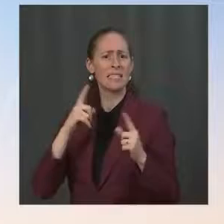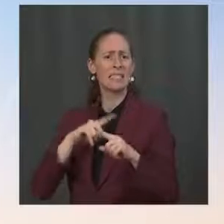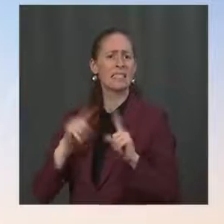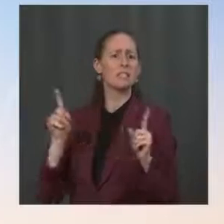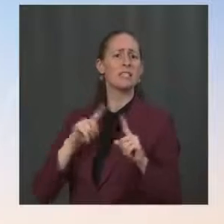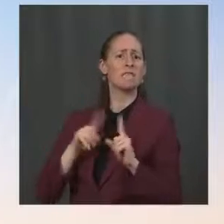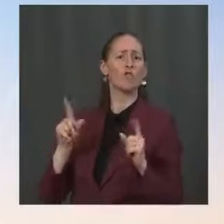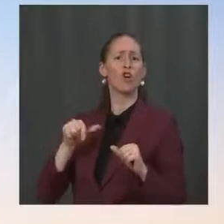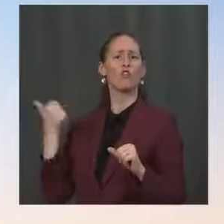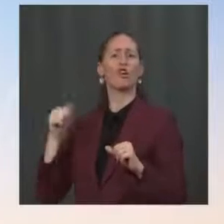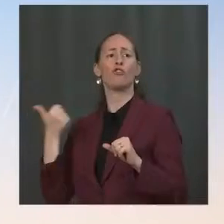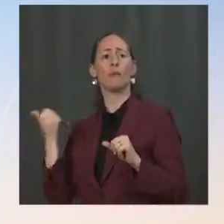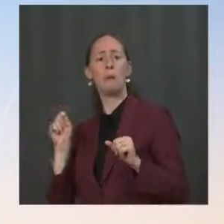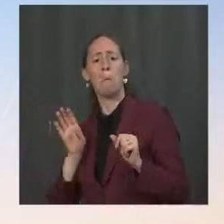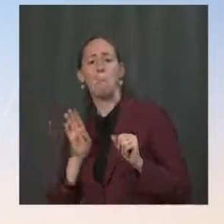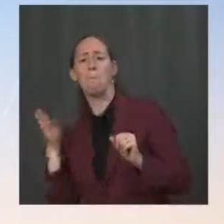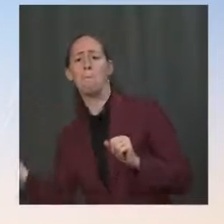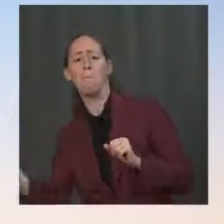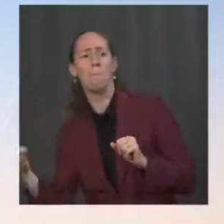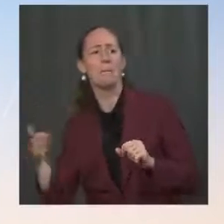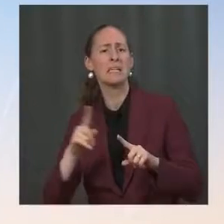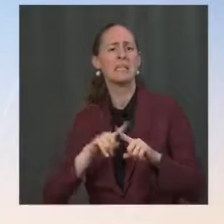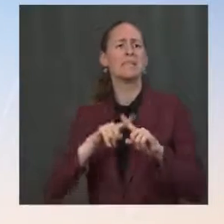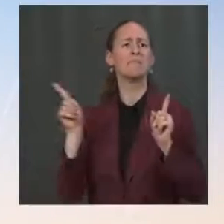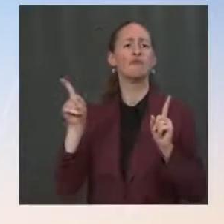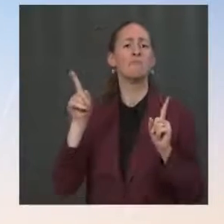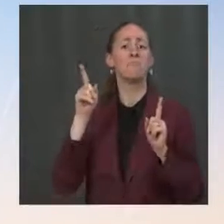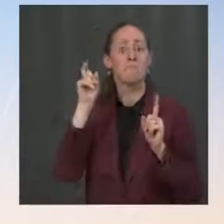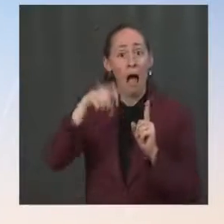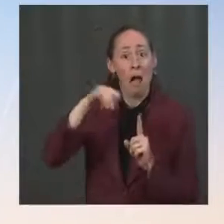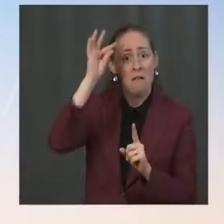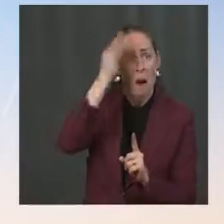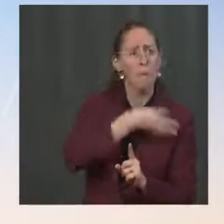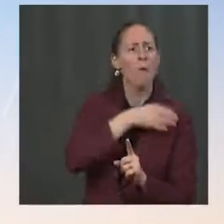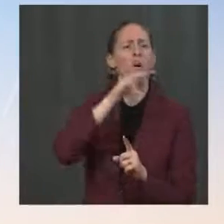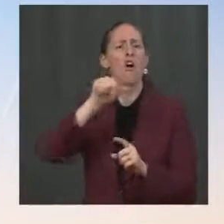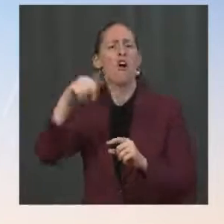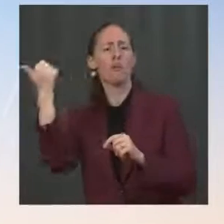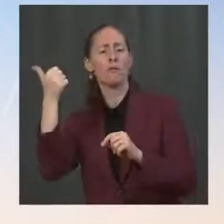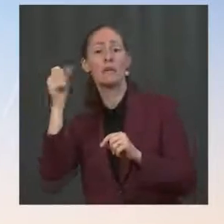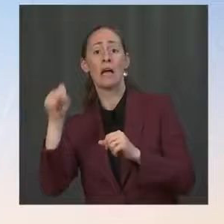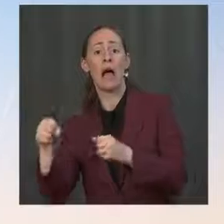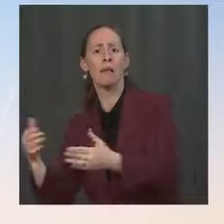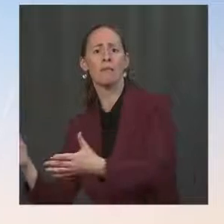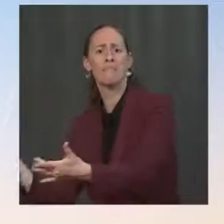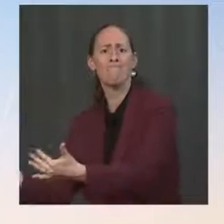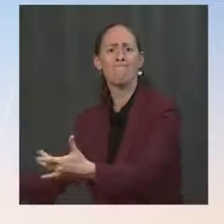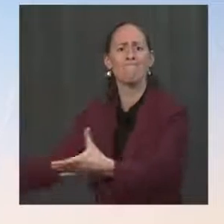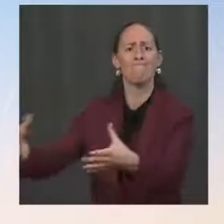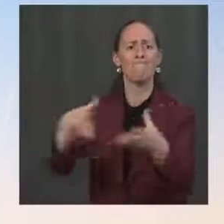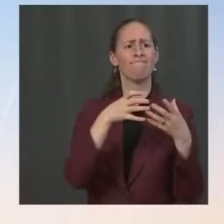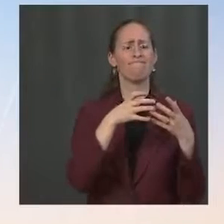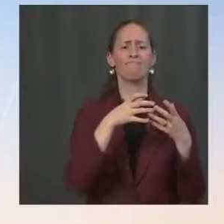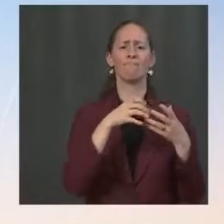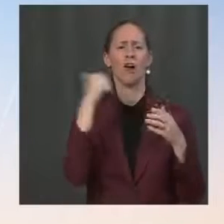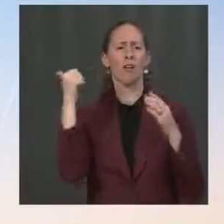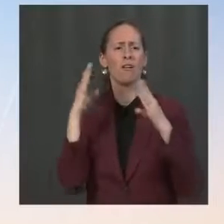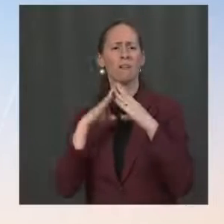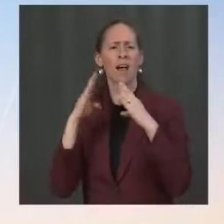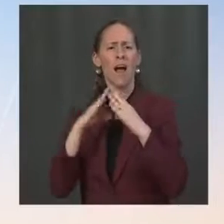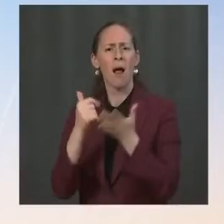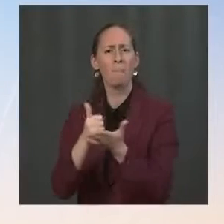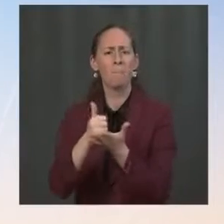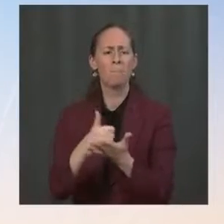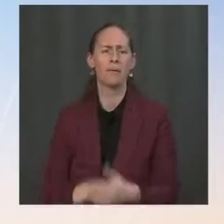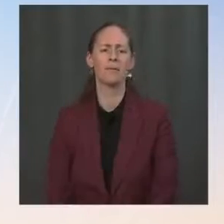places. Yes. On your latter question, I'm not going to get into more details and will continue to be. On your former question, the vast